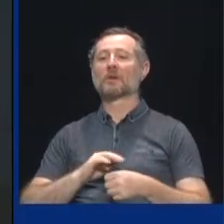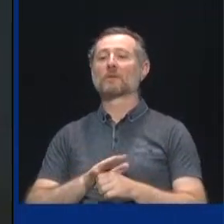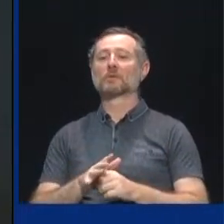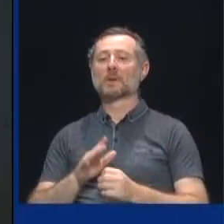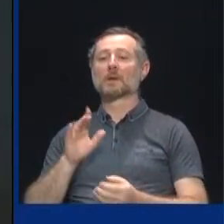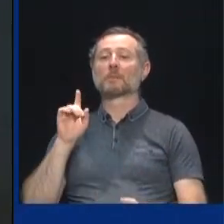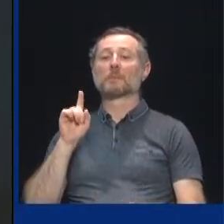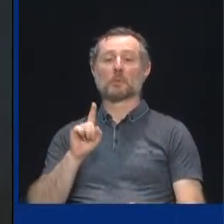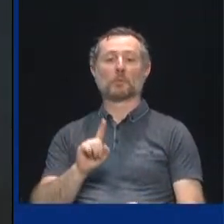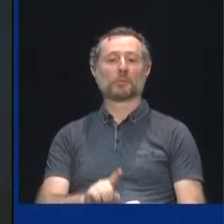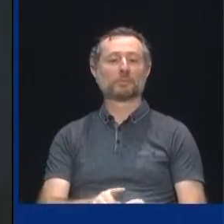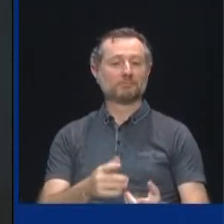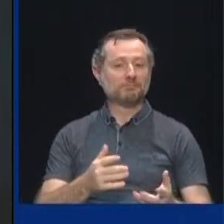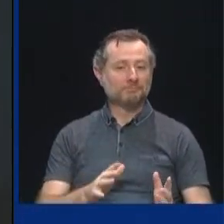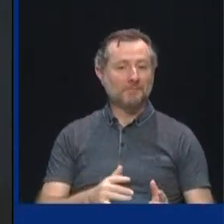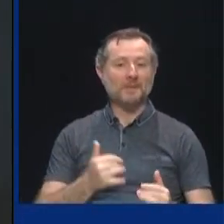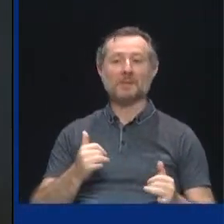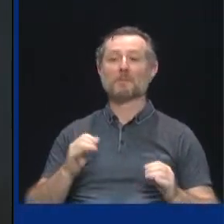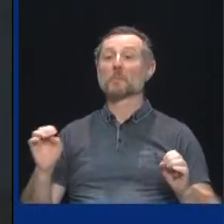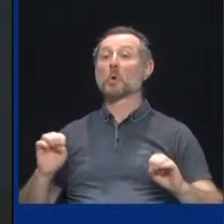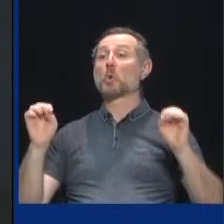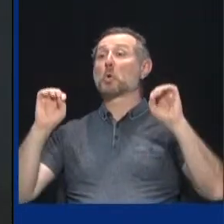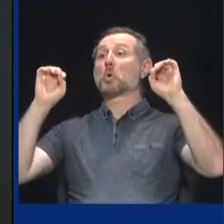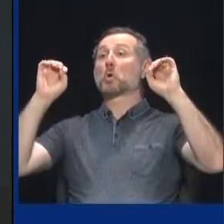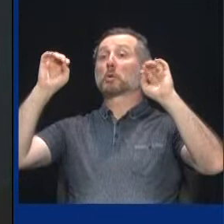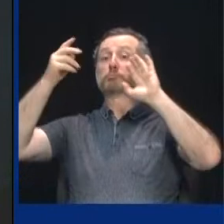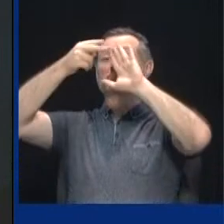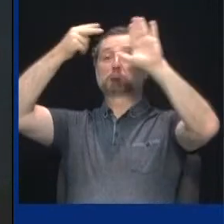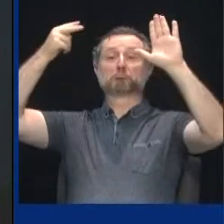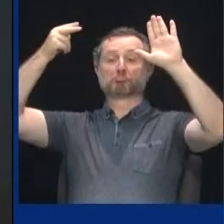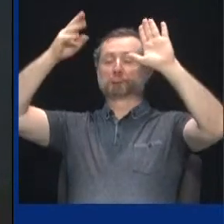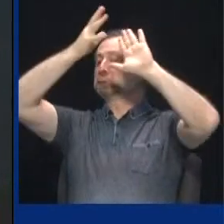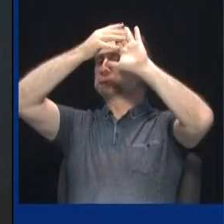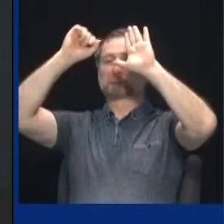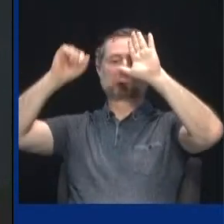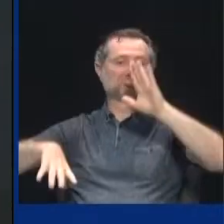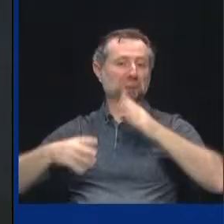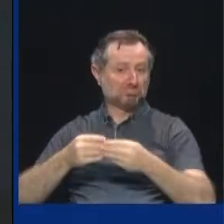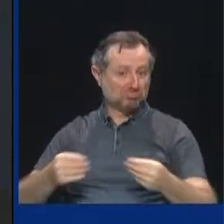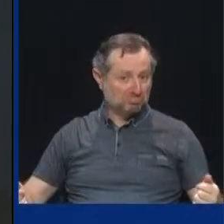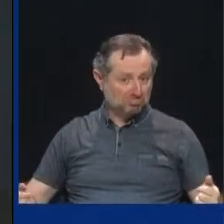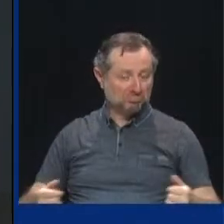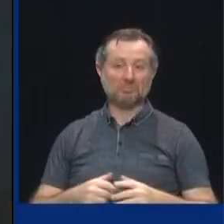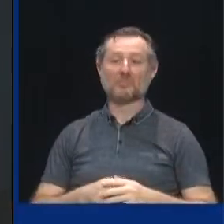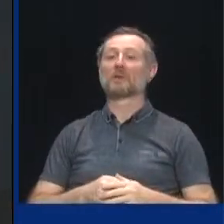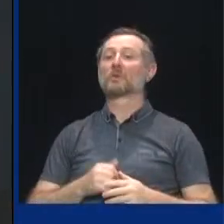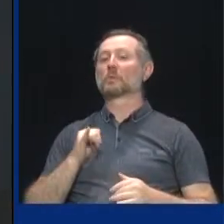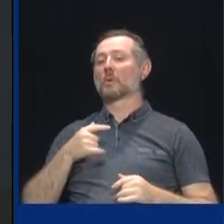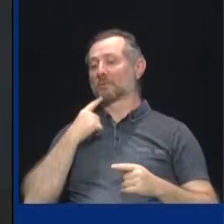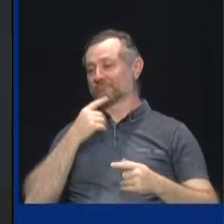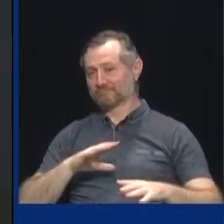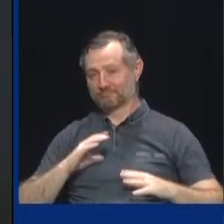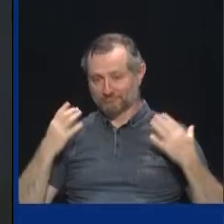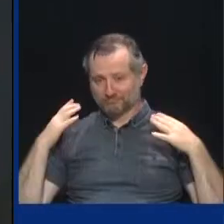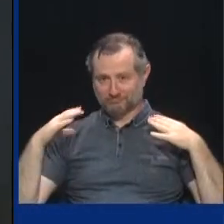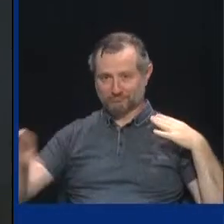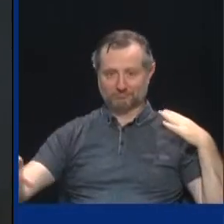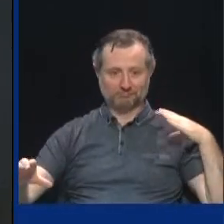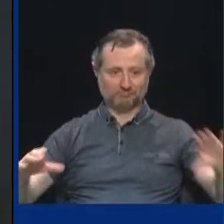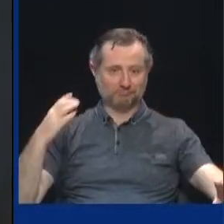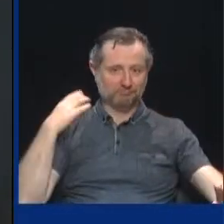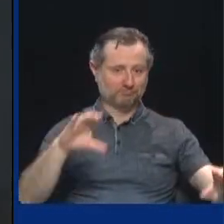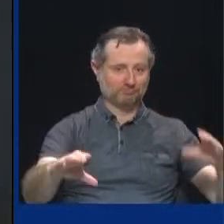the emergency abated, and we said, give the authority back to the localities. So now you